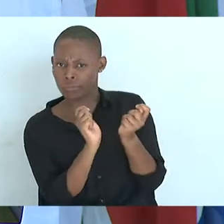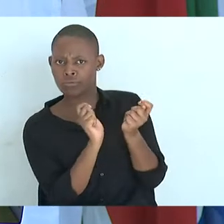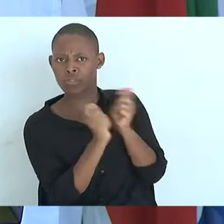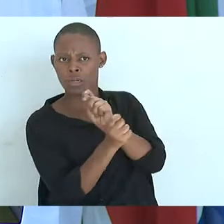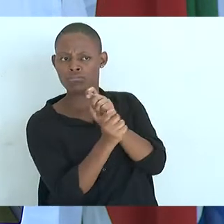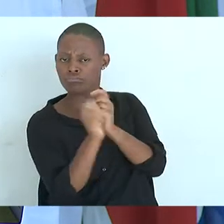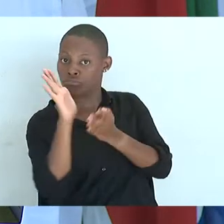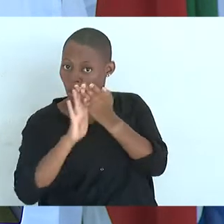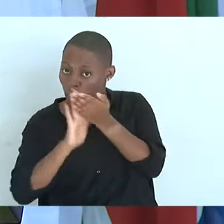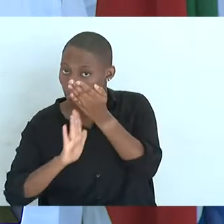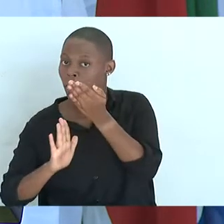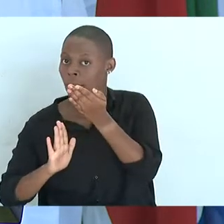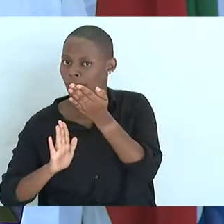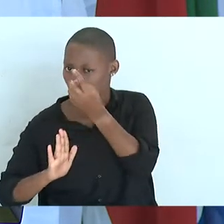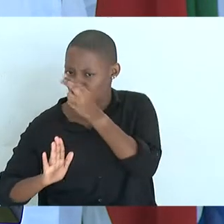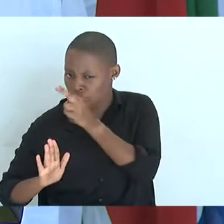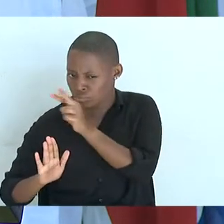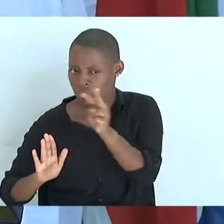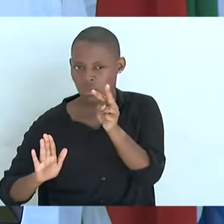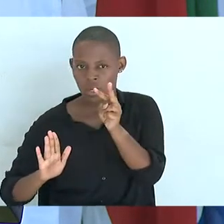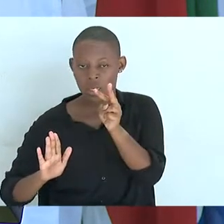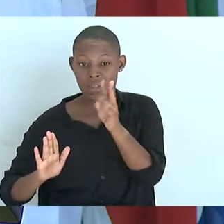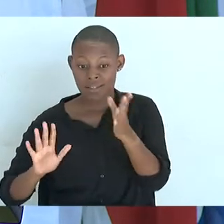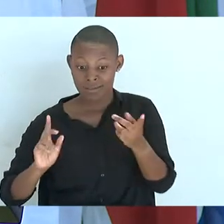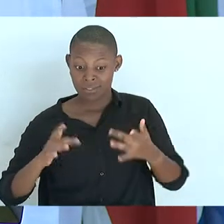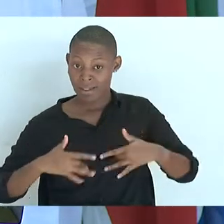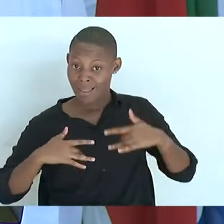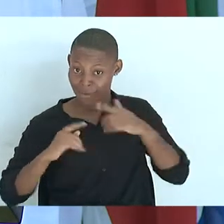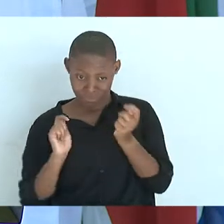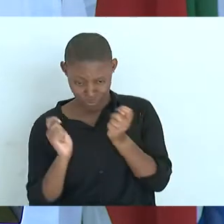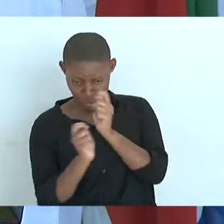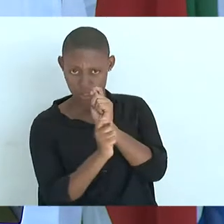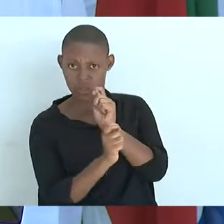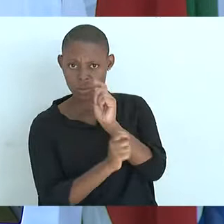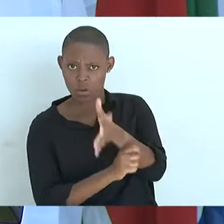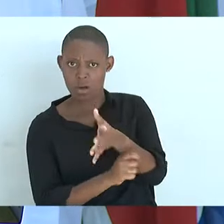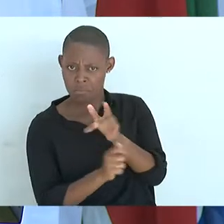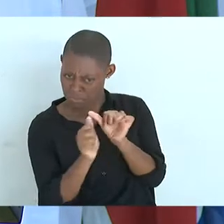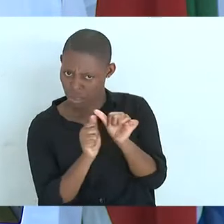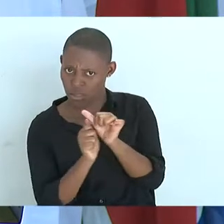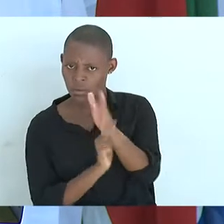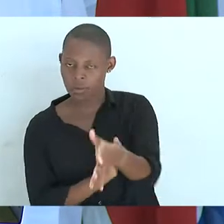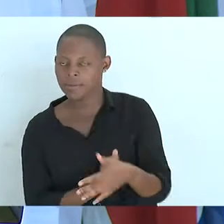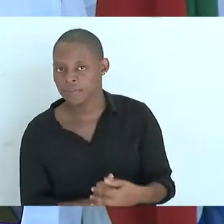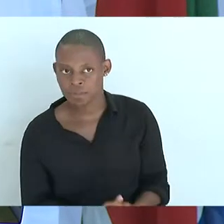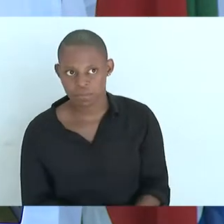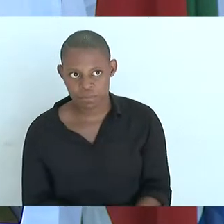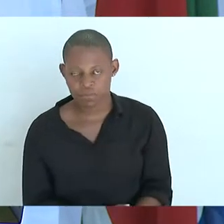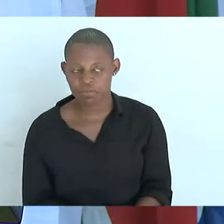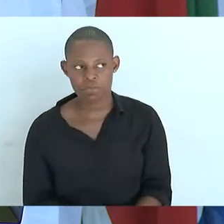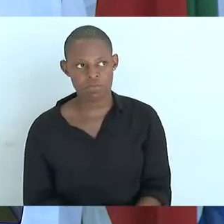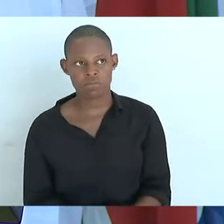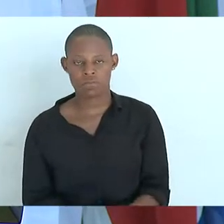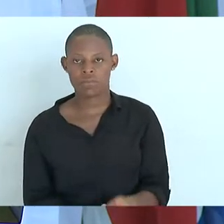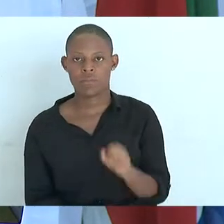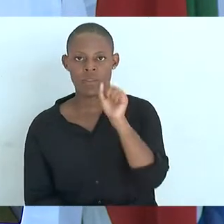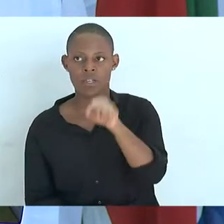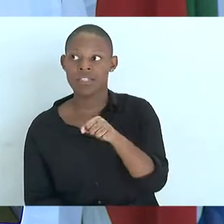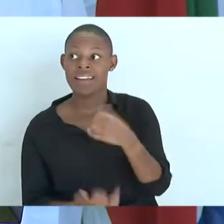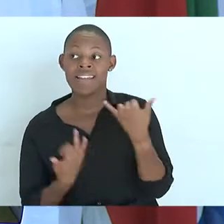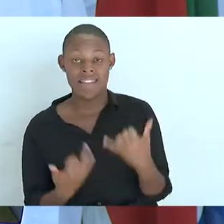development izosho impilo ezingcono kakhulu. Sithi ke, as we